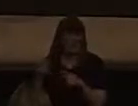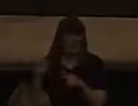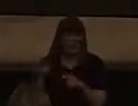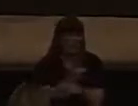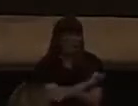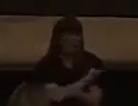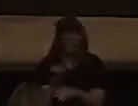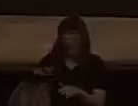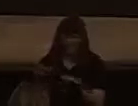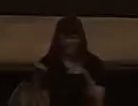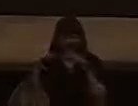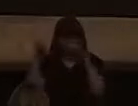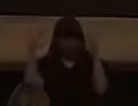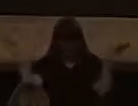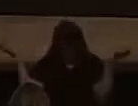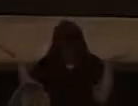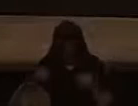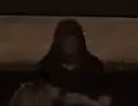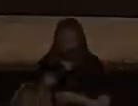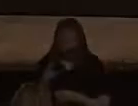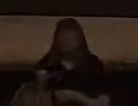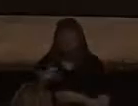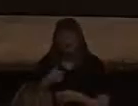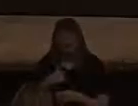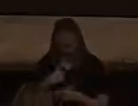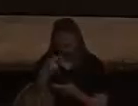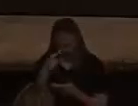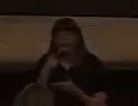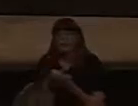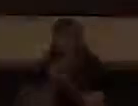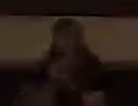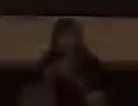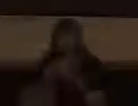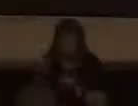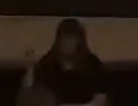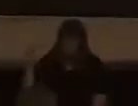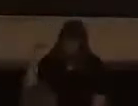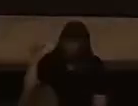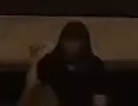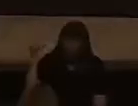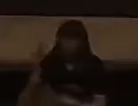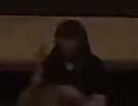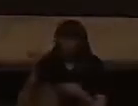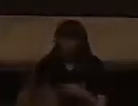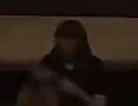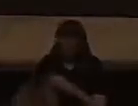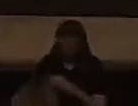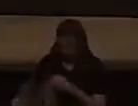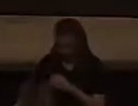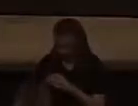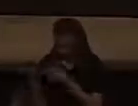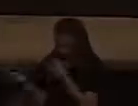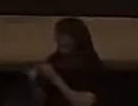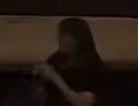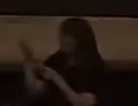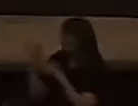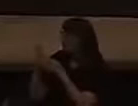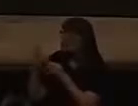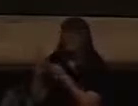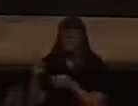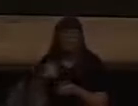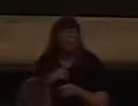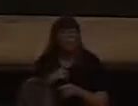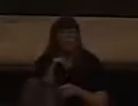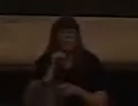all of those levels. And I would just say that probably the number one thing, and I'll just piggyback on what you had to say, is we're